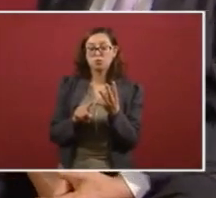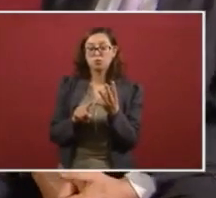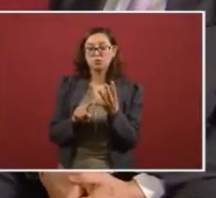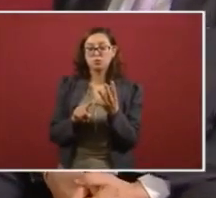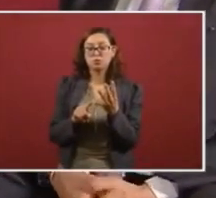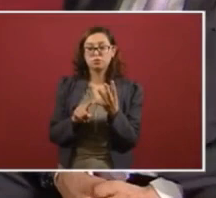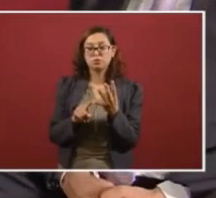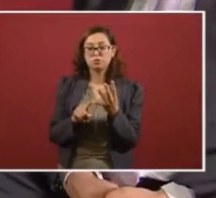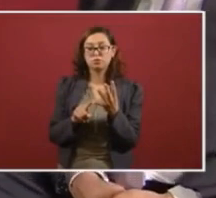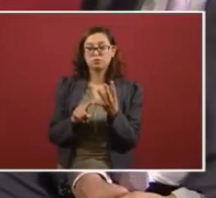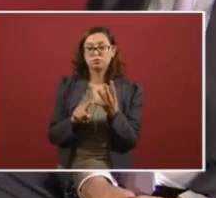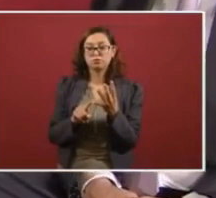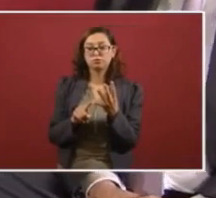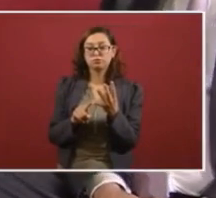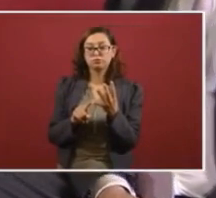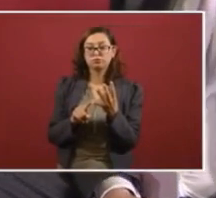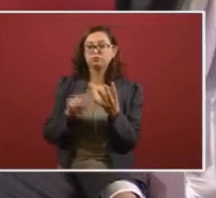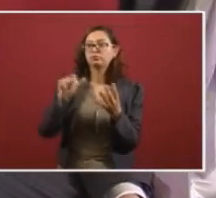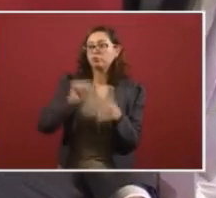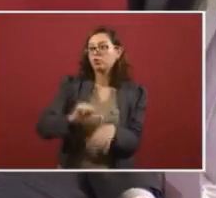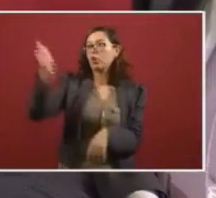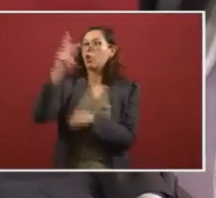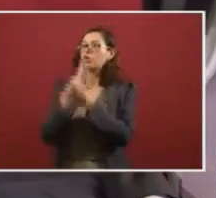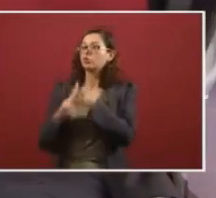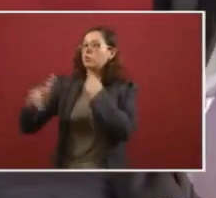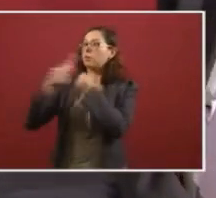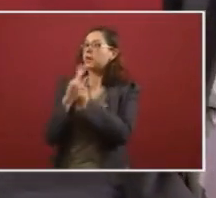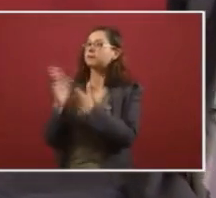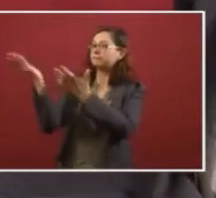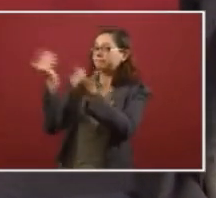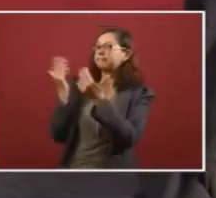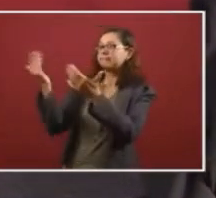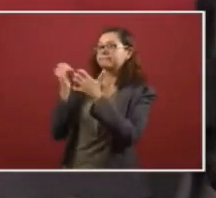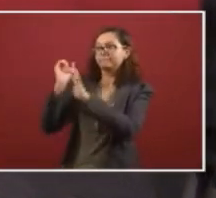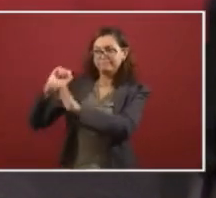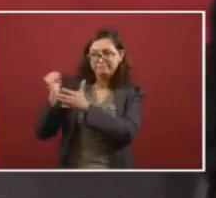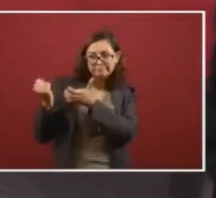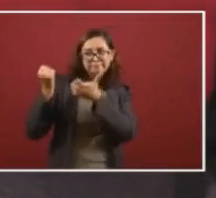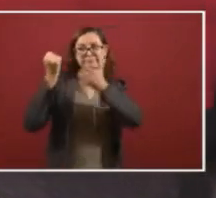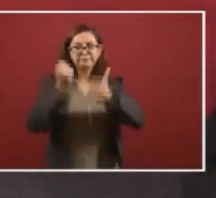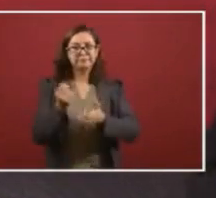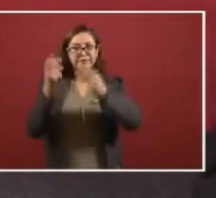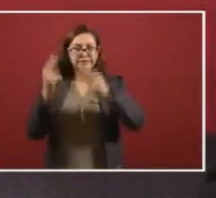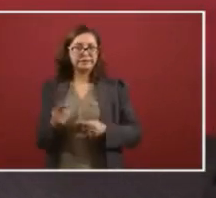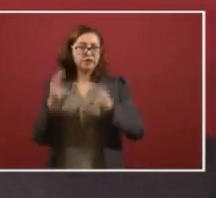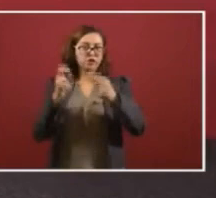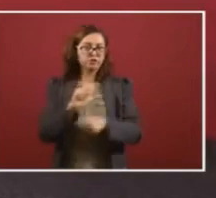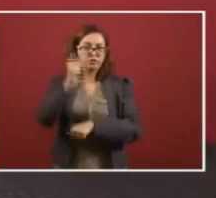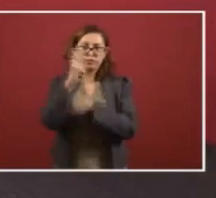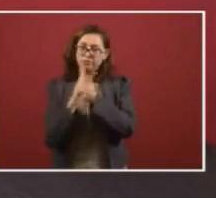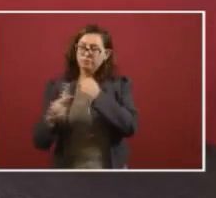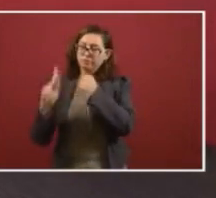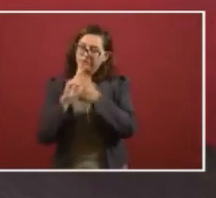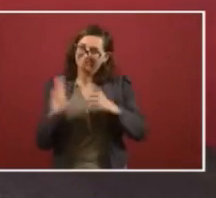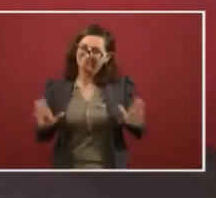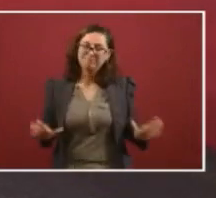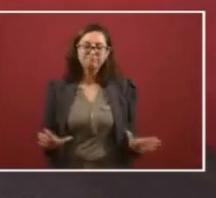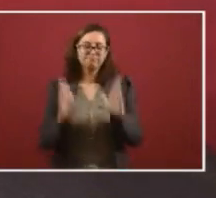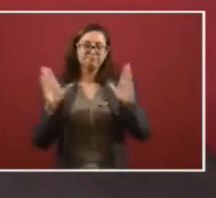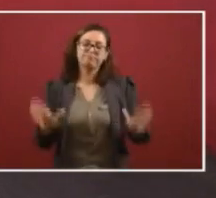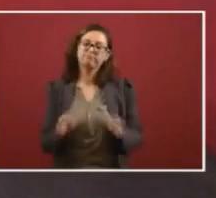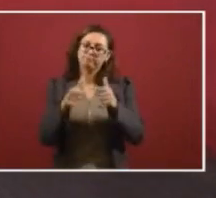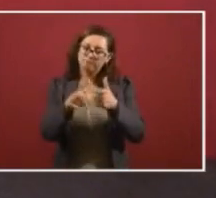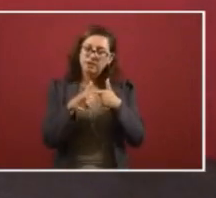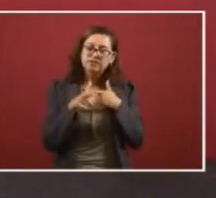and to continue to encourage the growth of foreign investment